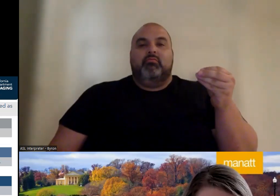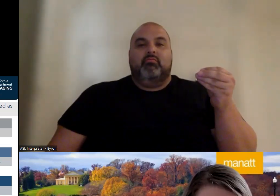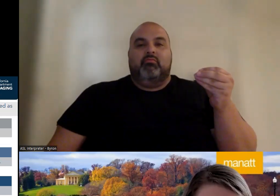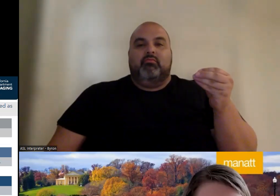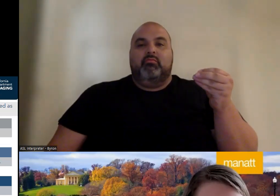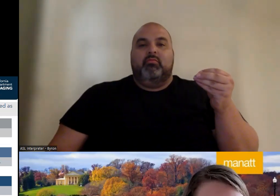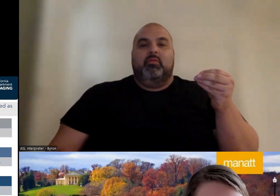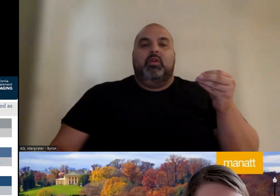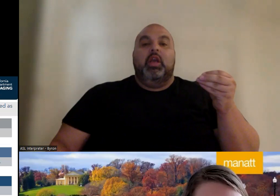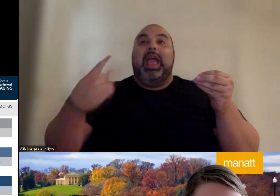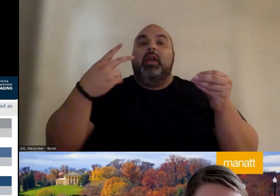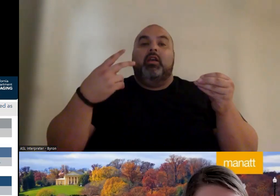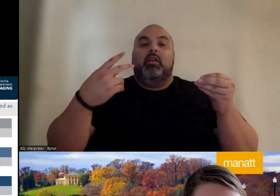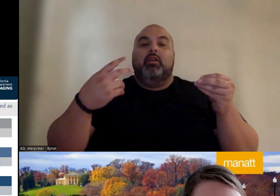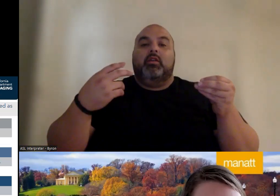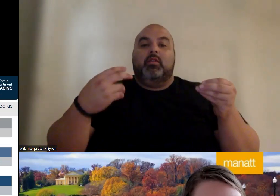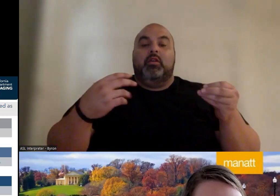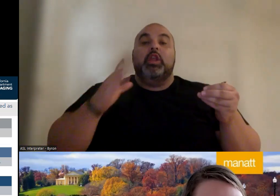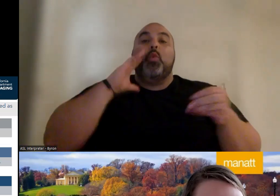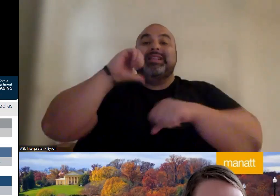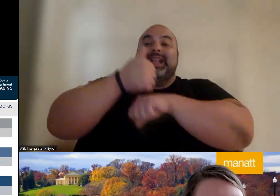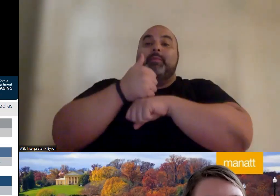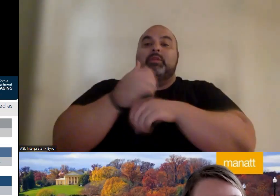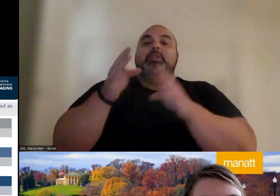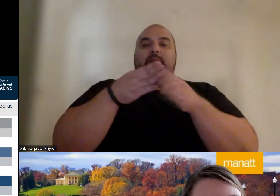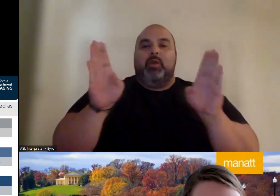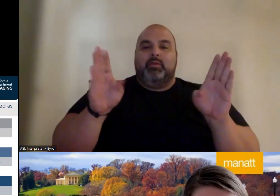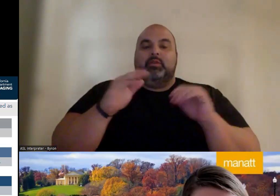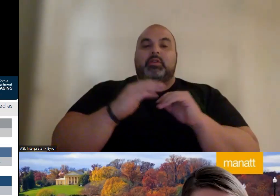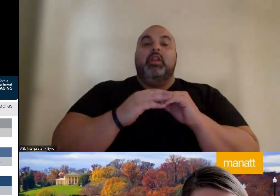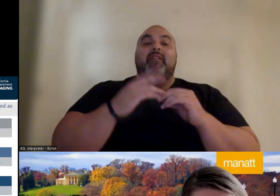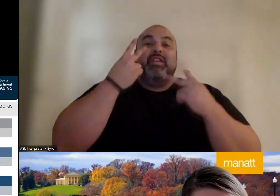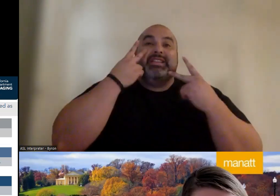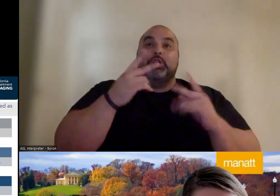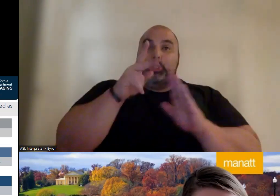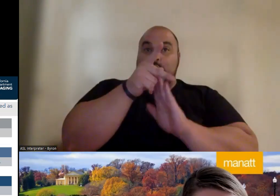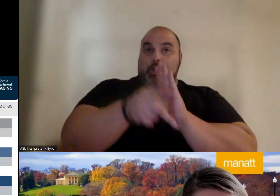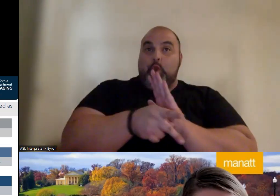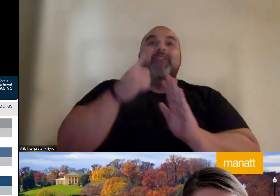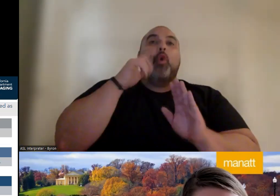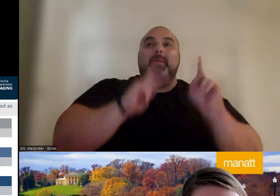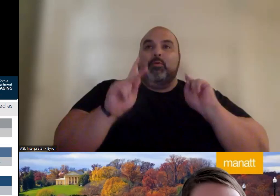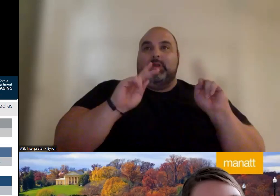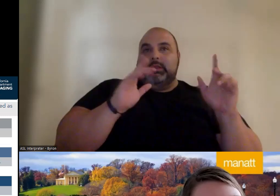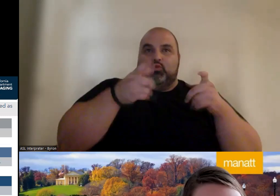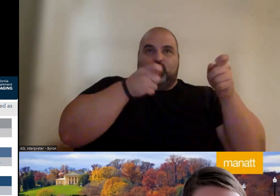looking at in this workgroup will establish statewide visitation guidances for the entities that they regulate.